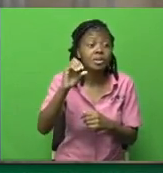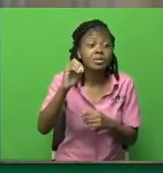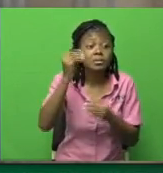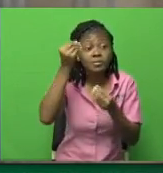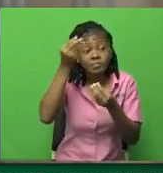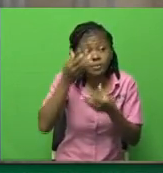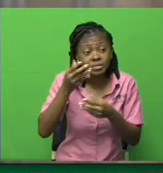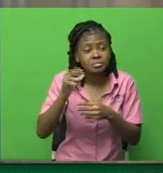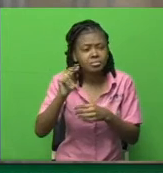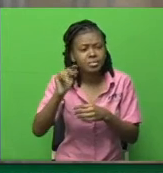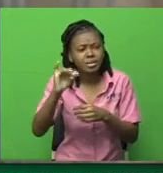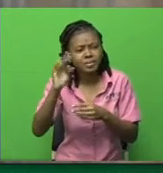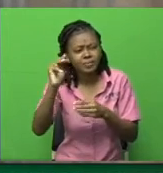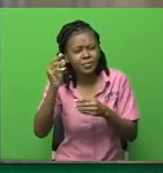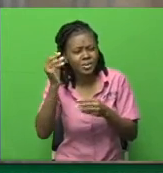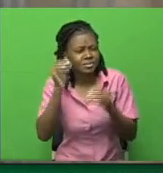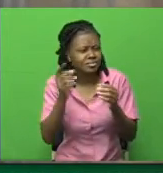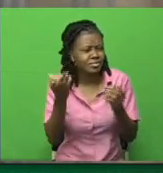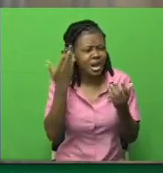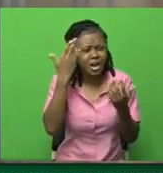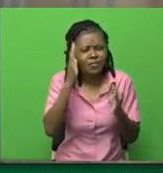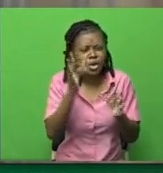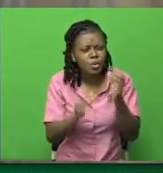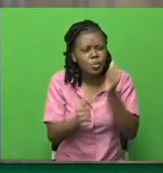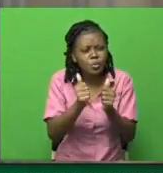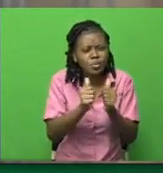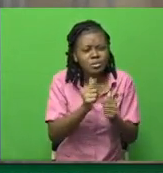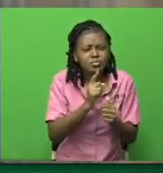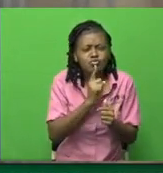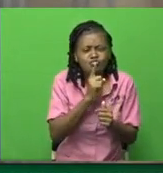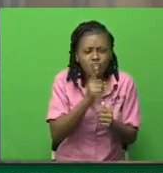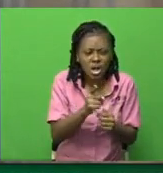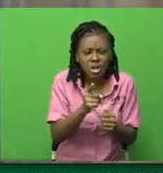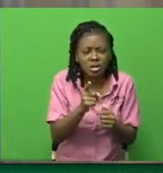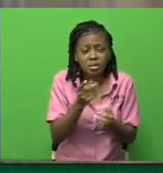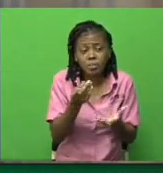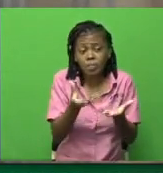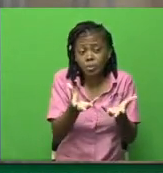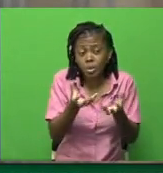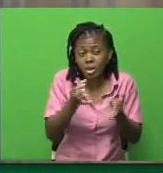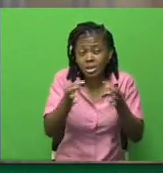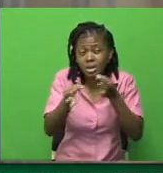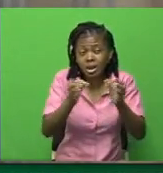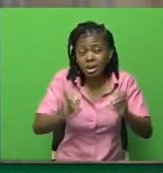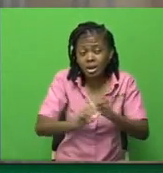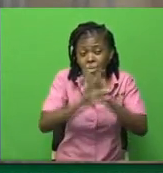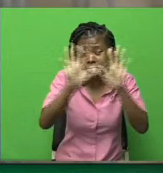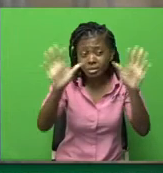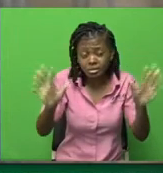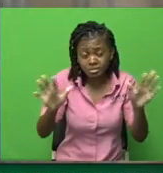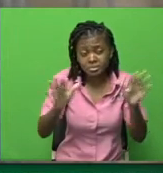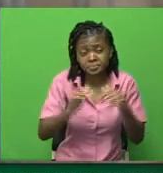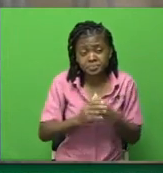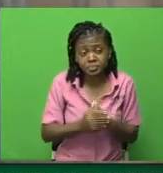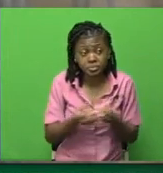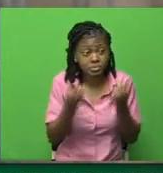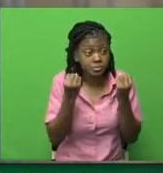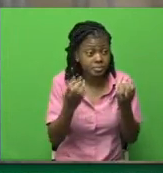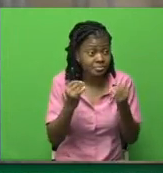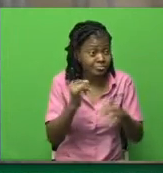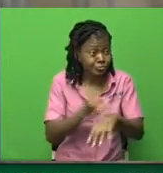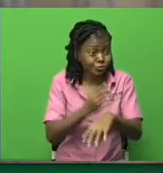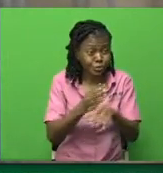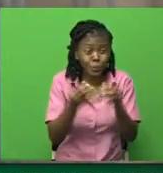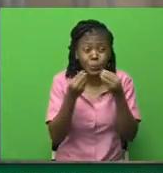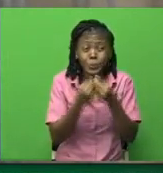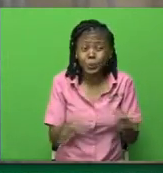figures are I want to make it very clear this matter of joblessness has received